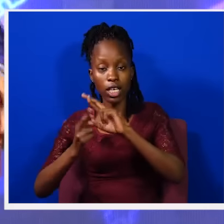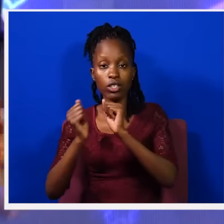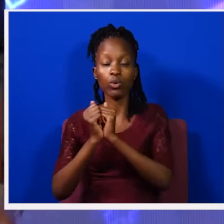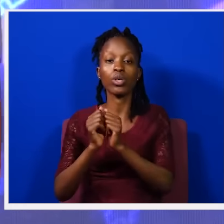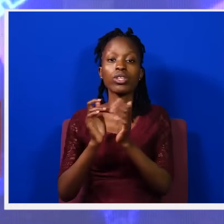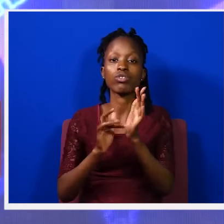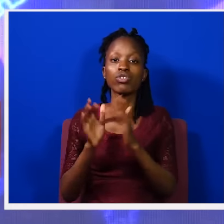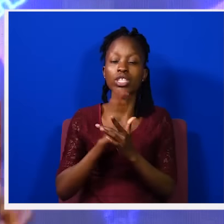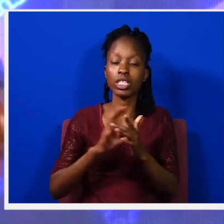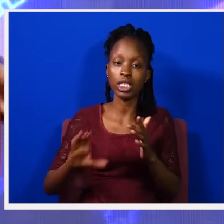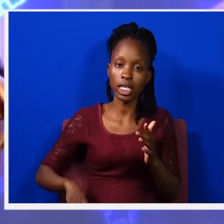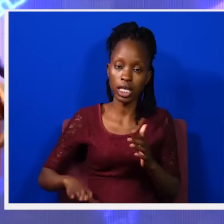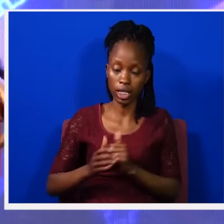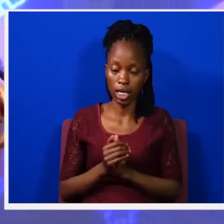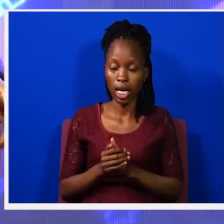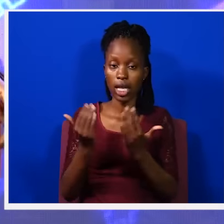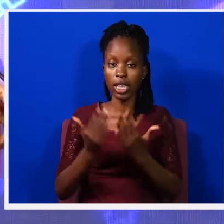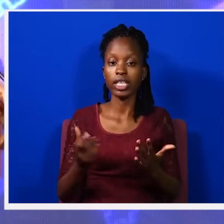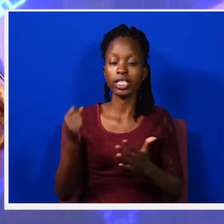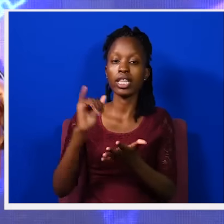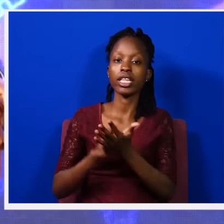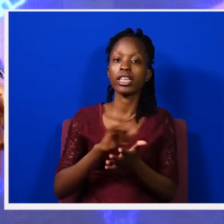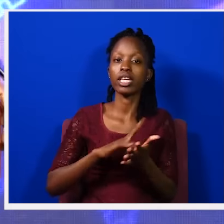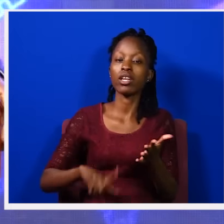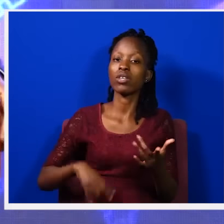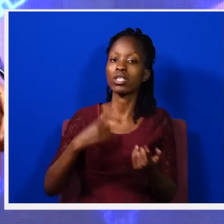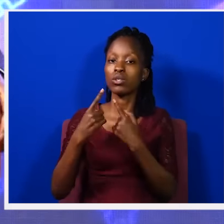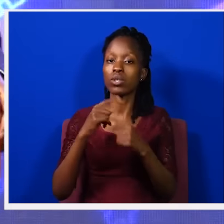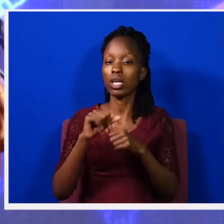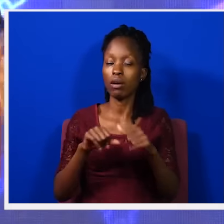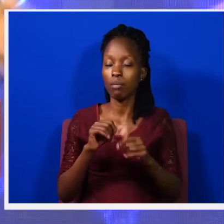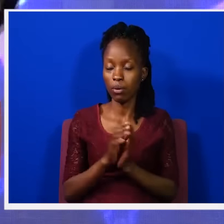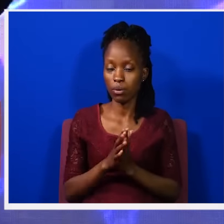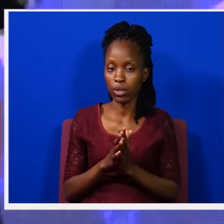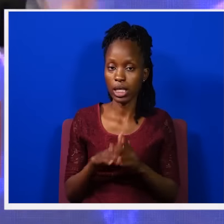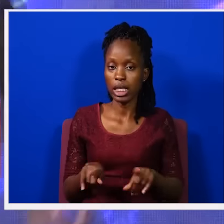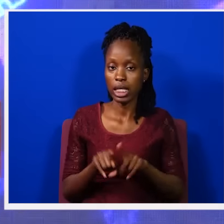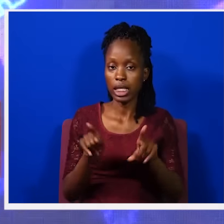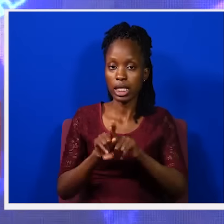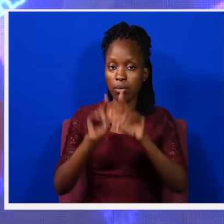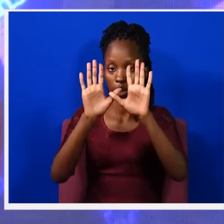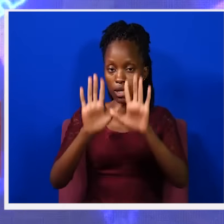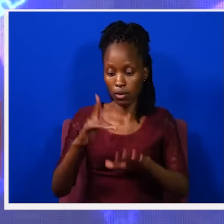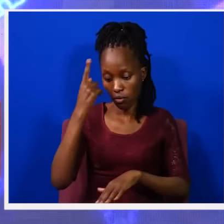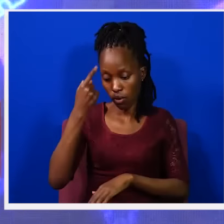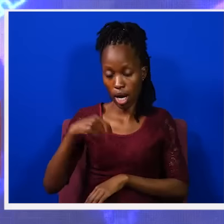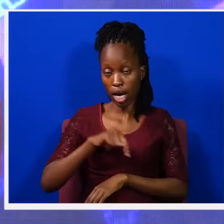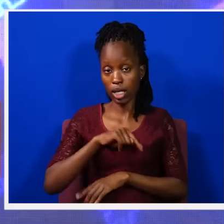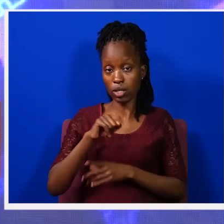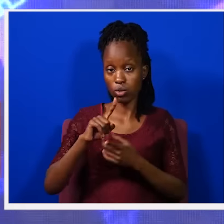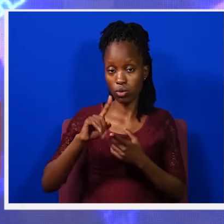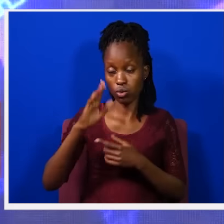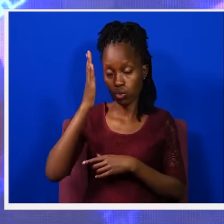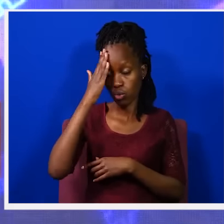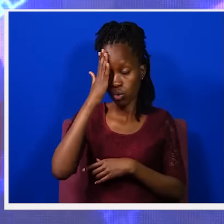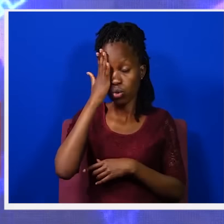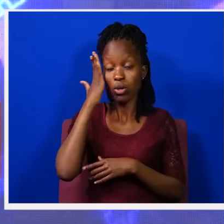Israel, the children that God is talking about. It is important, therefore, for us to note